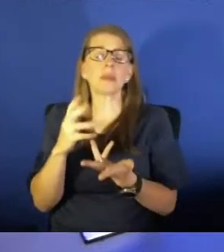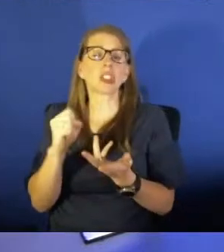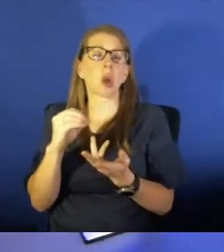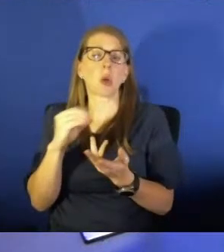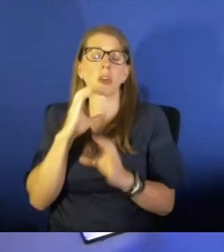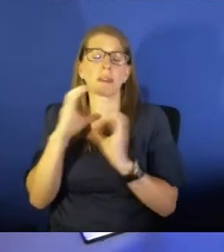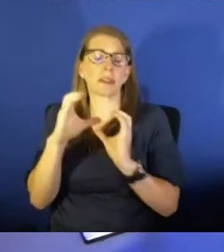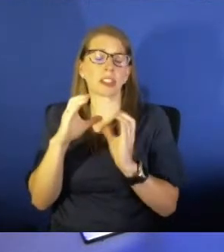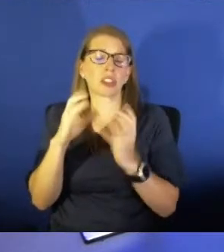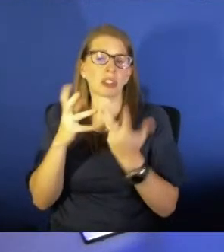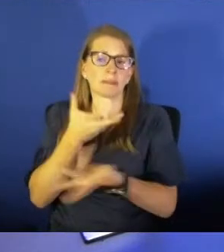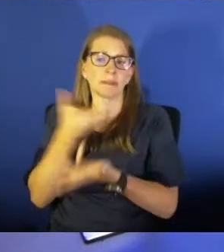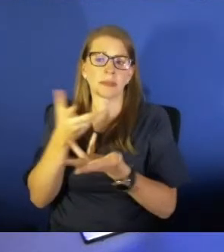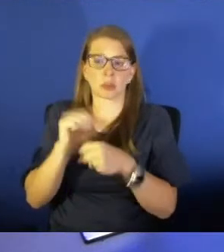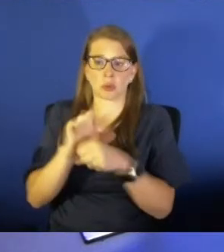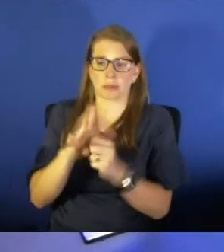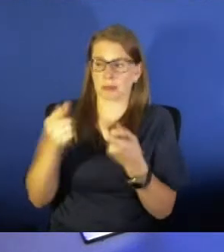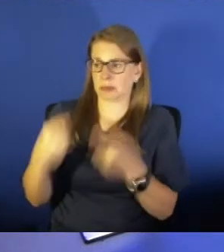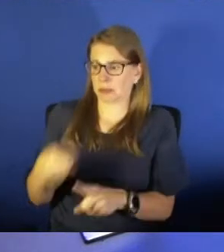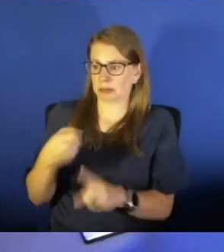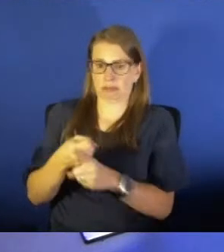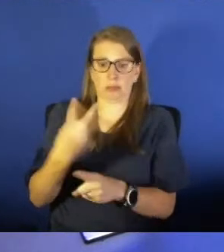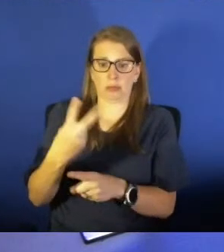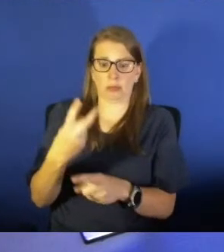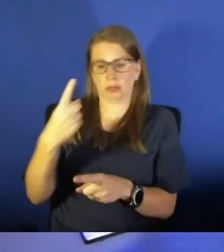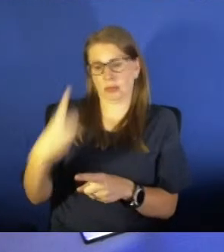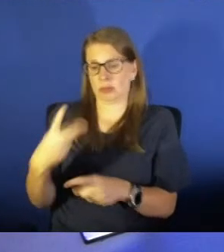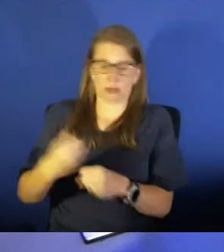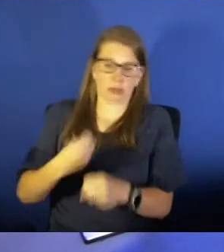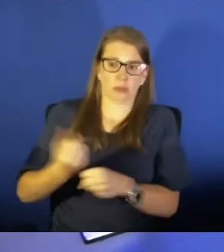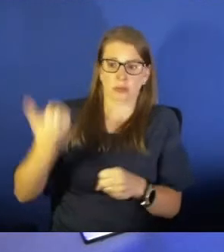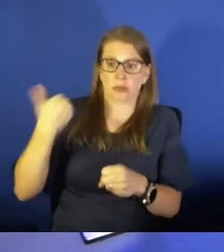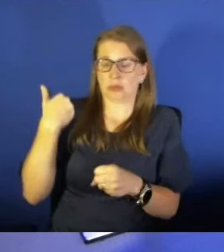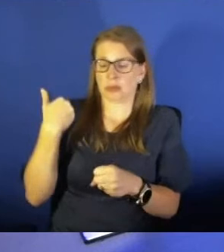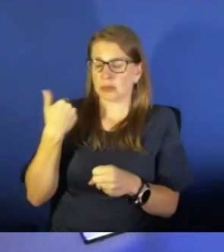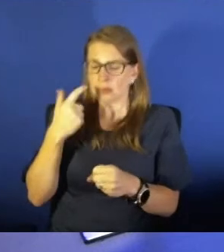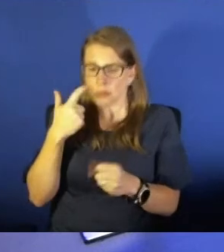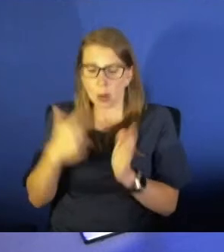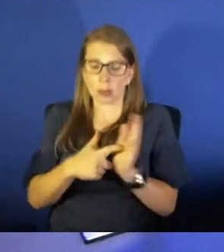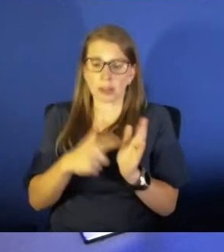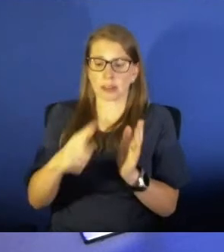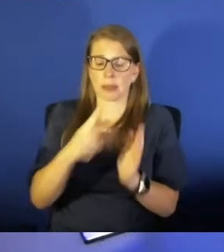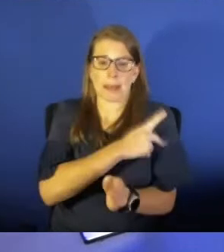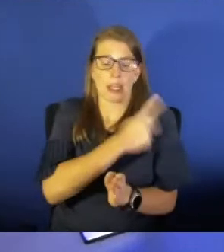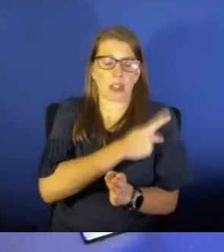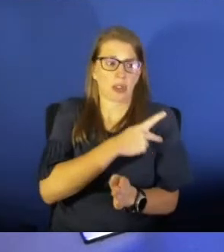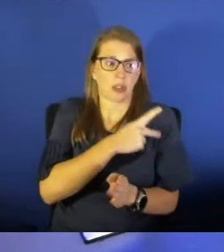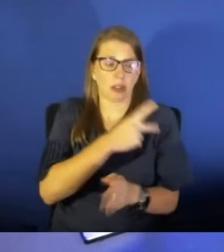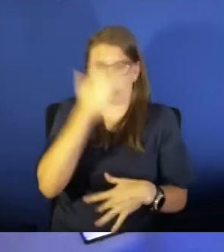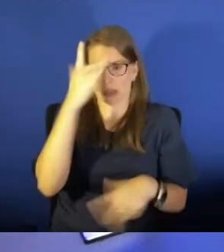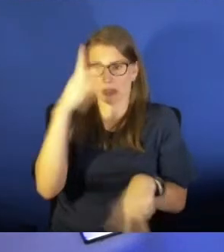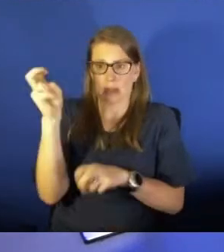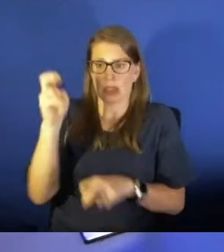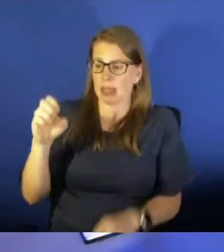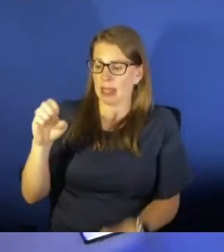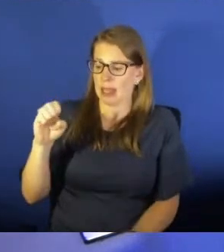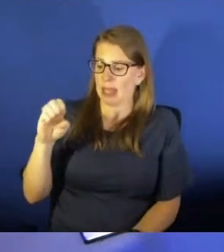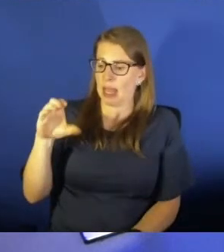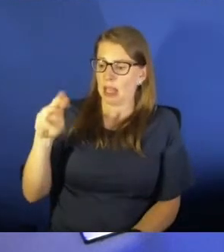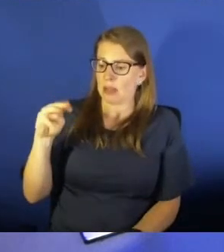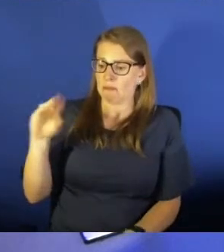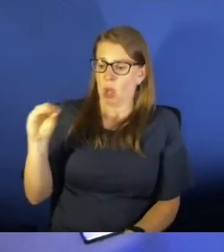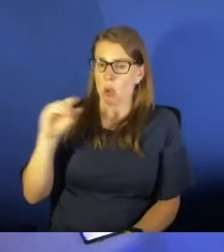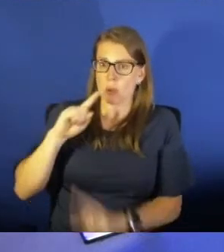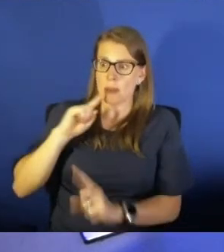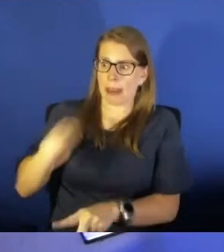came to be 2.5 years ago, and we saw how sick these patients were and their grave condition, that ECMO would be the answer? Did it just make sense that this is where